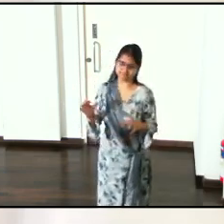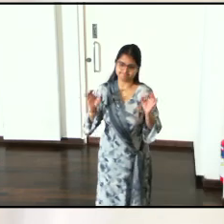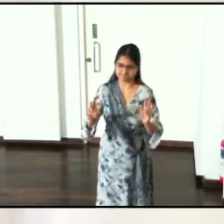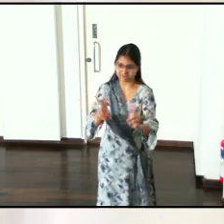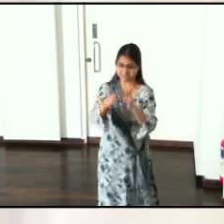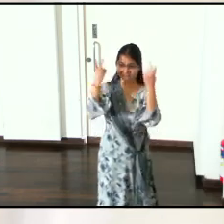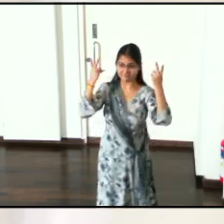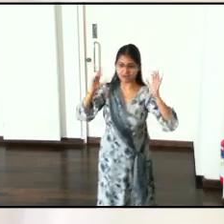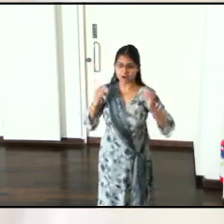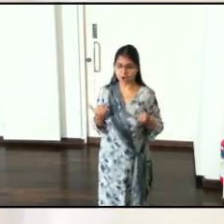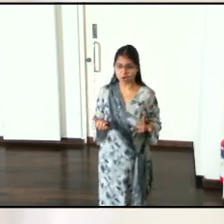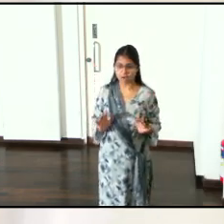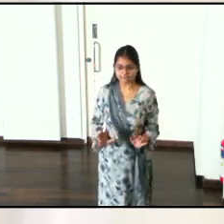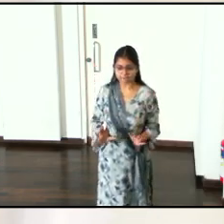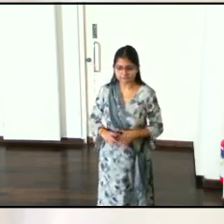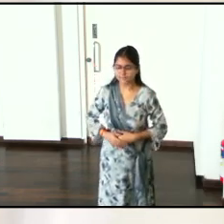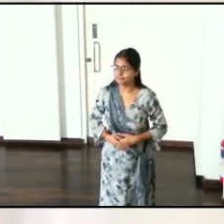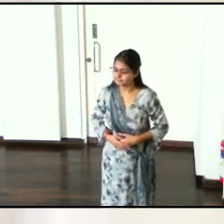there.